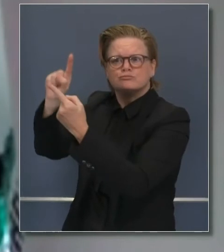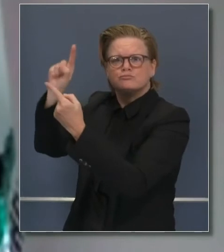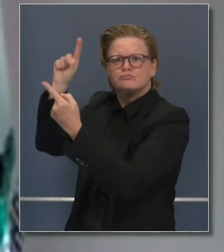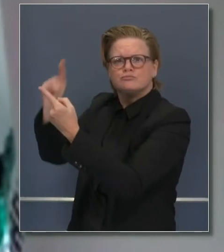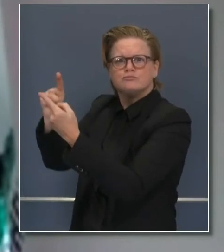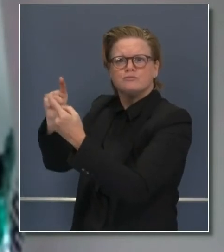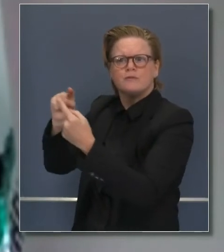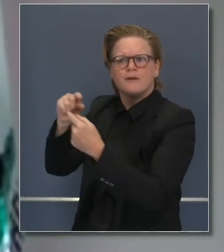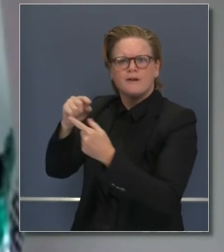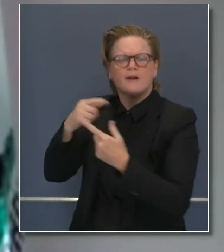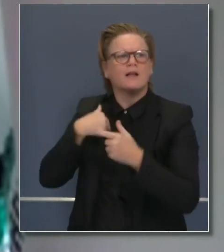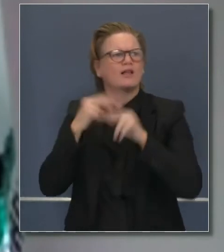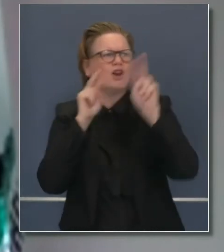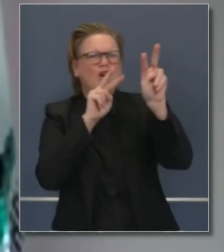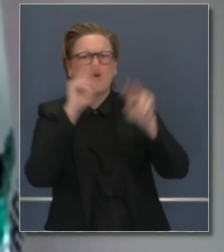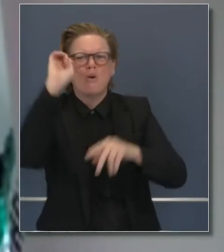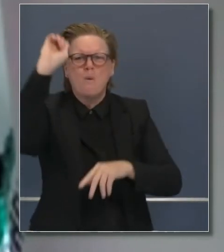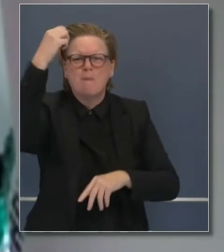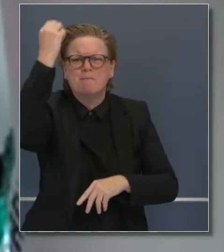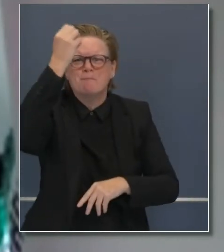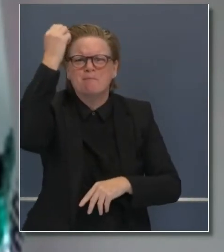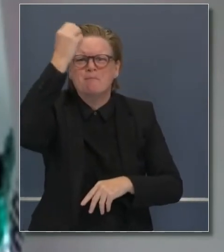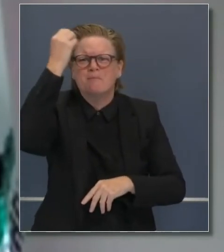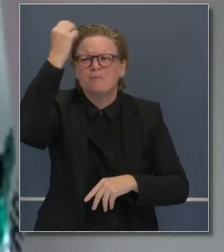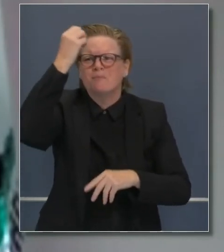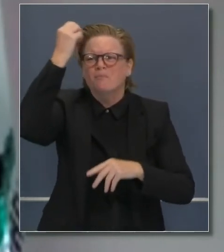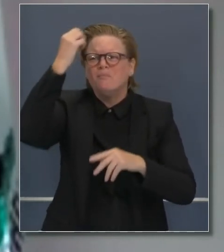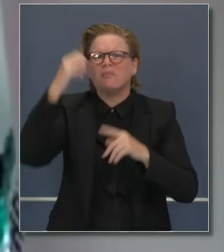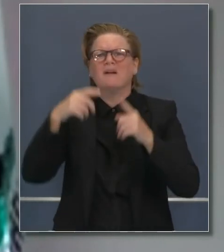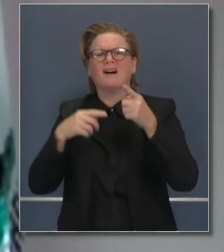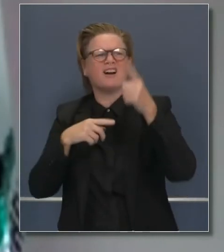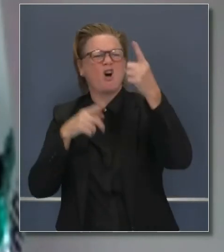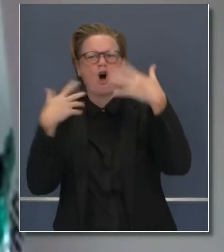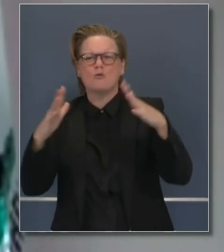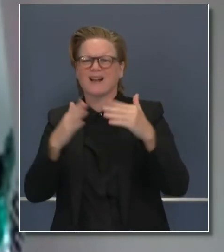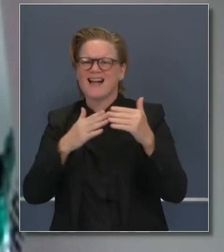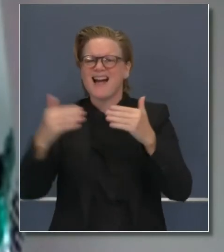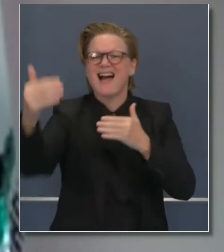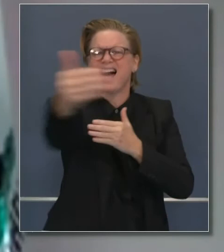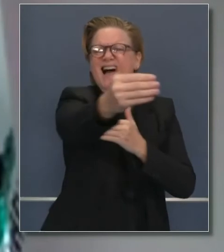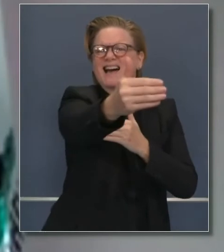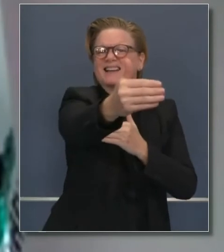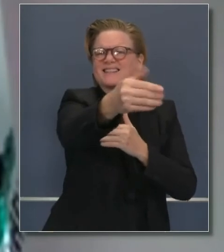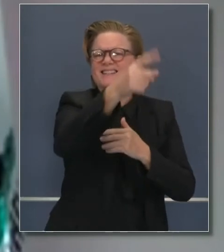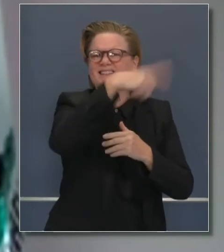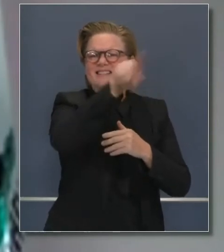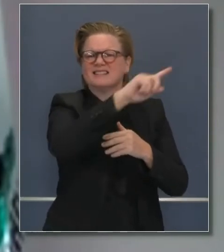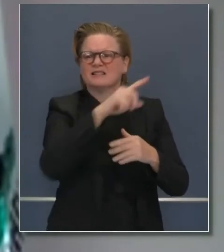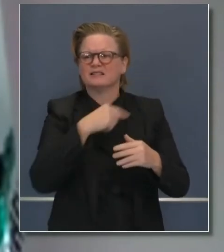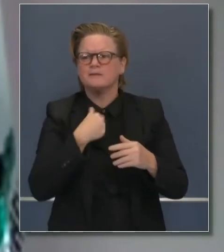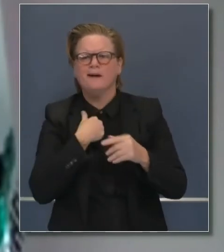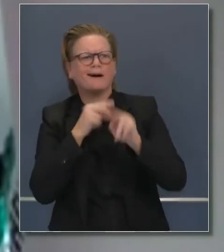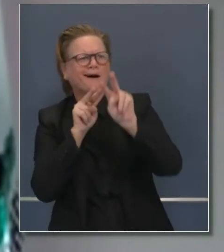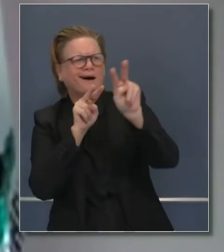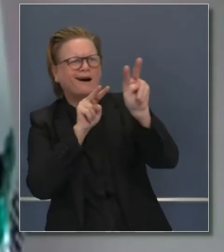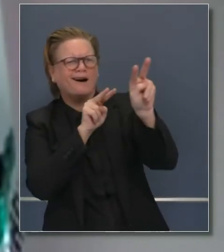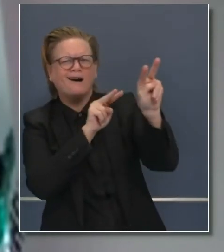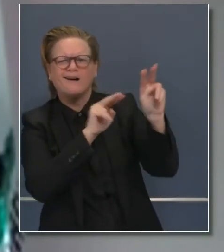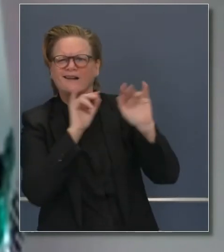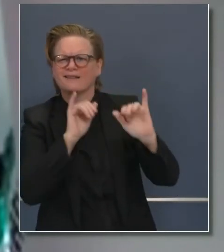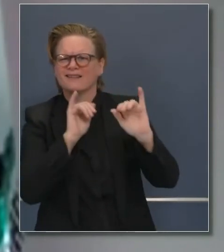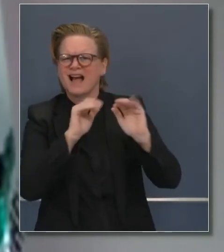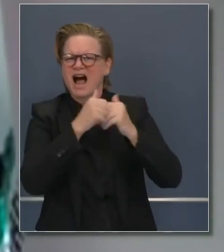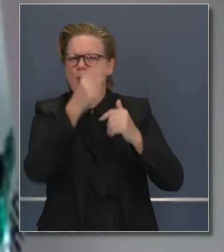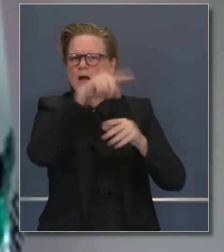not a couple of months ahead of some of the experiences in the US. And they have had their own experiences of little by